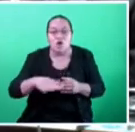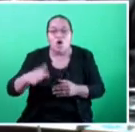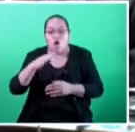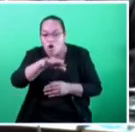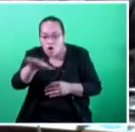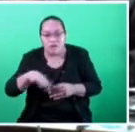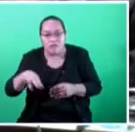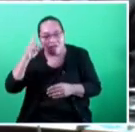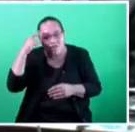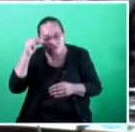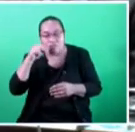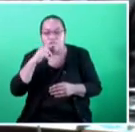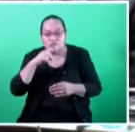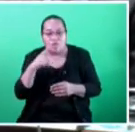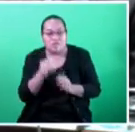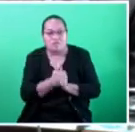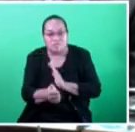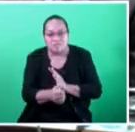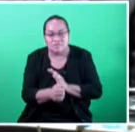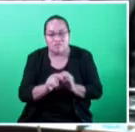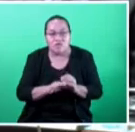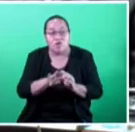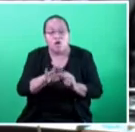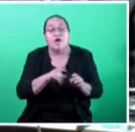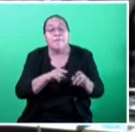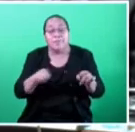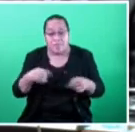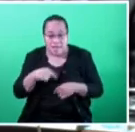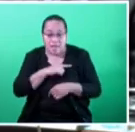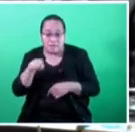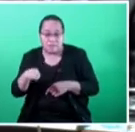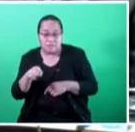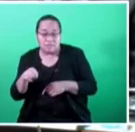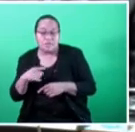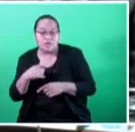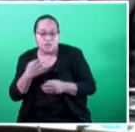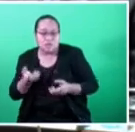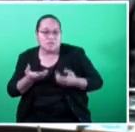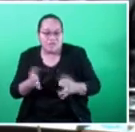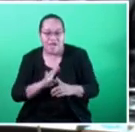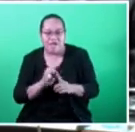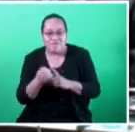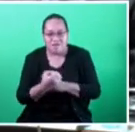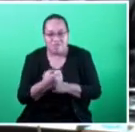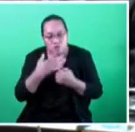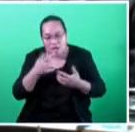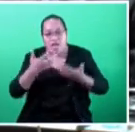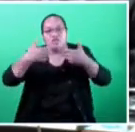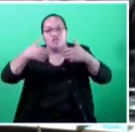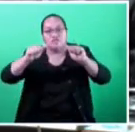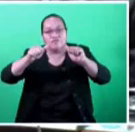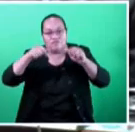full potential as a nation. We at Waterways, through operations, provide an enabling environment to achieve this